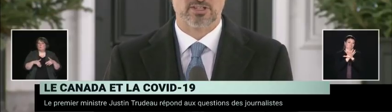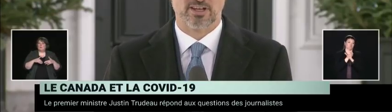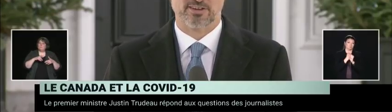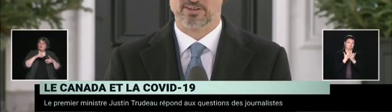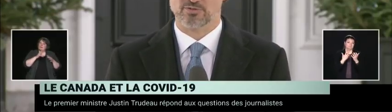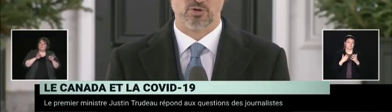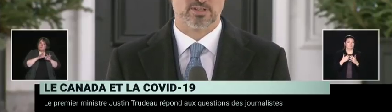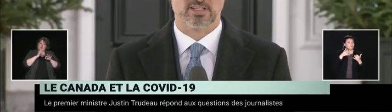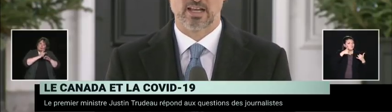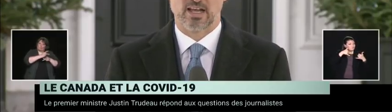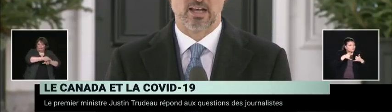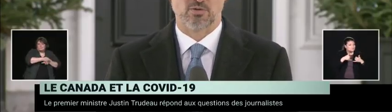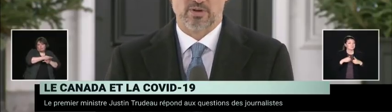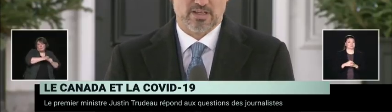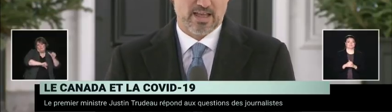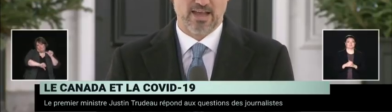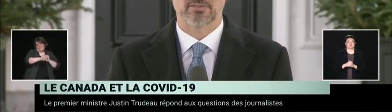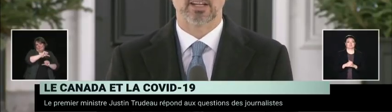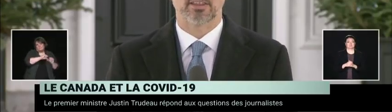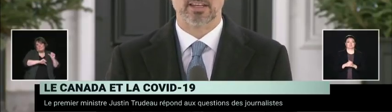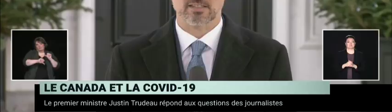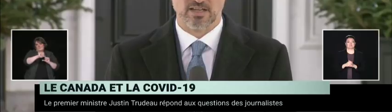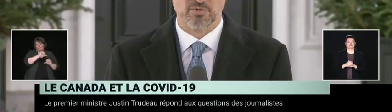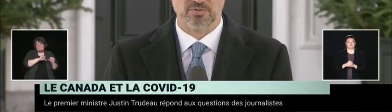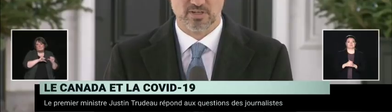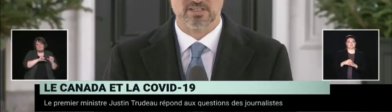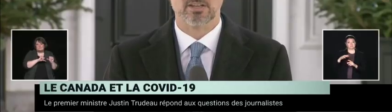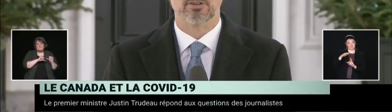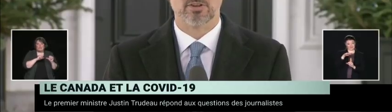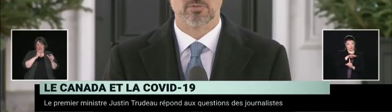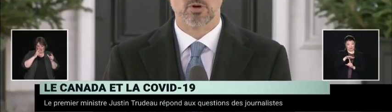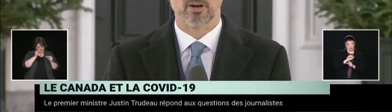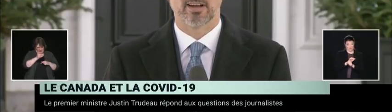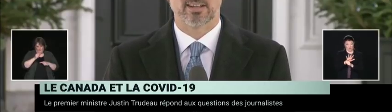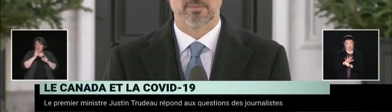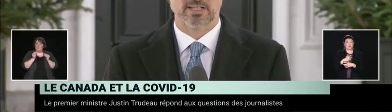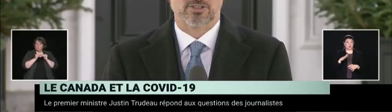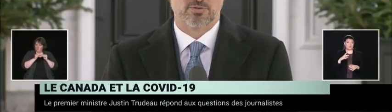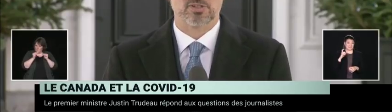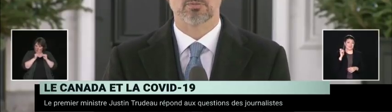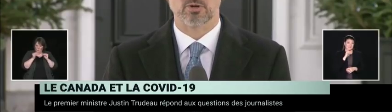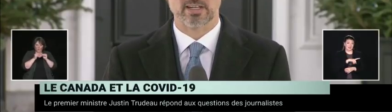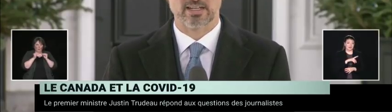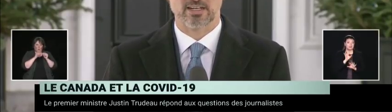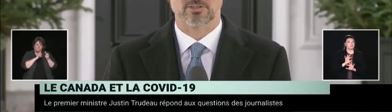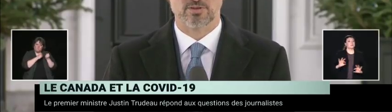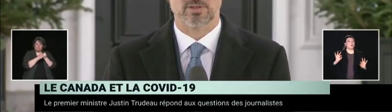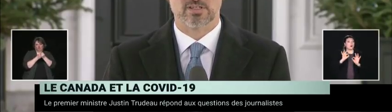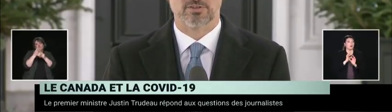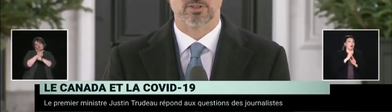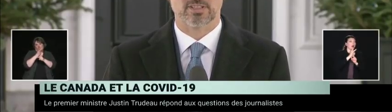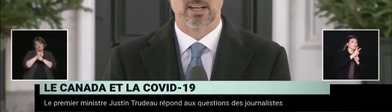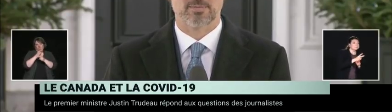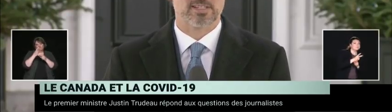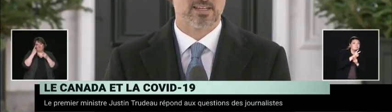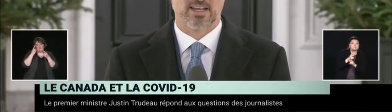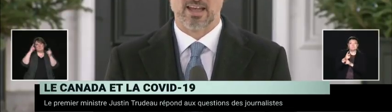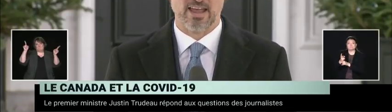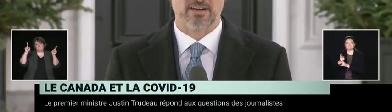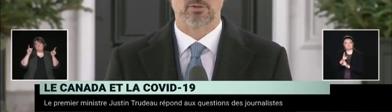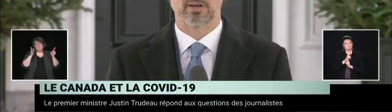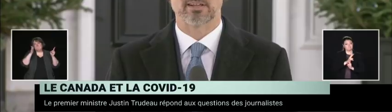for each other, and of course, we have done things and we will continue to do more to make sure we're supporting Canadians through this difficult time